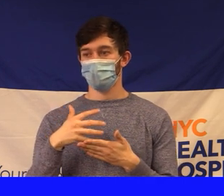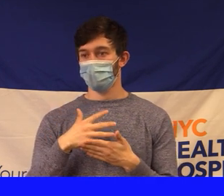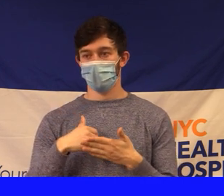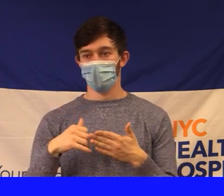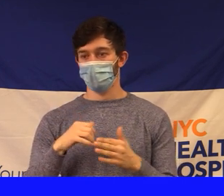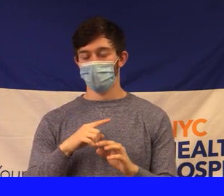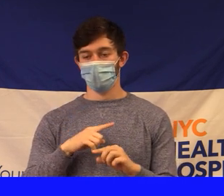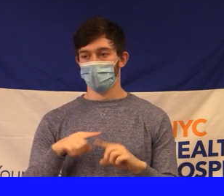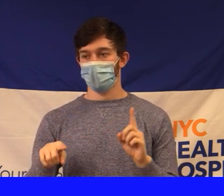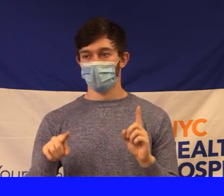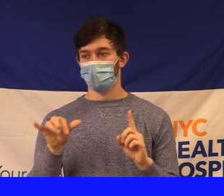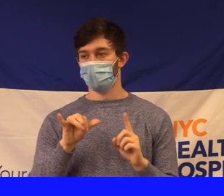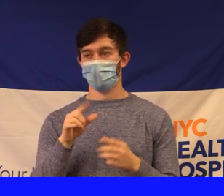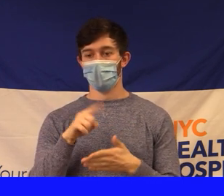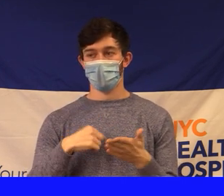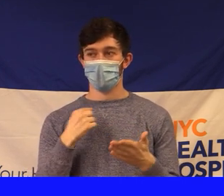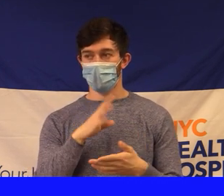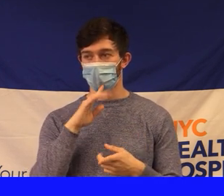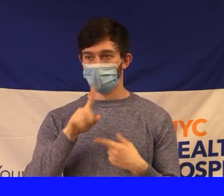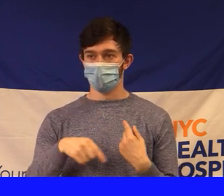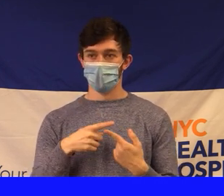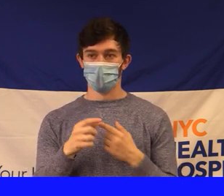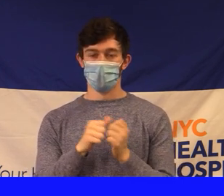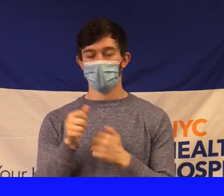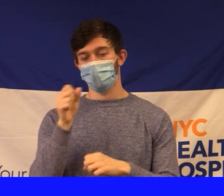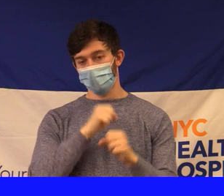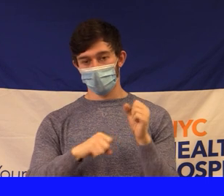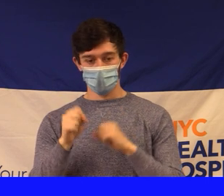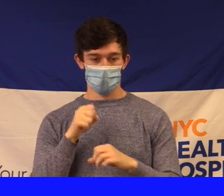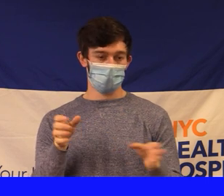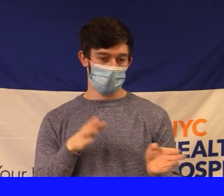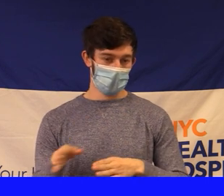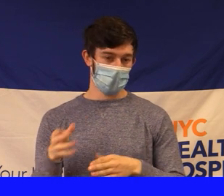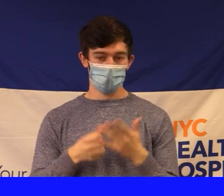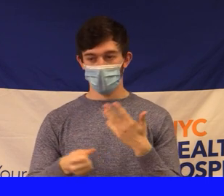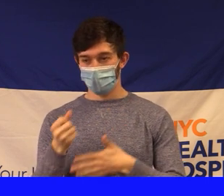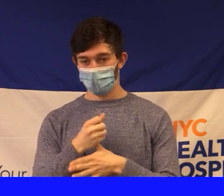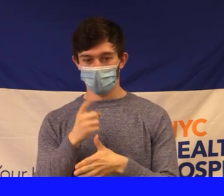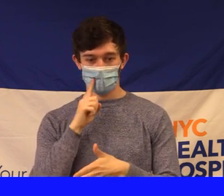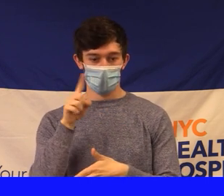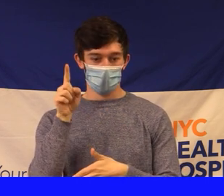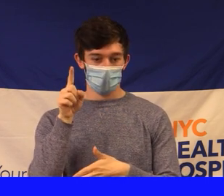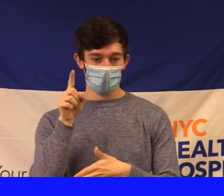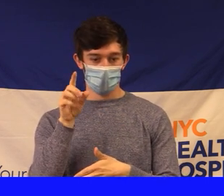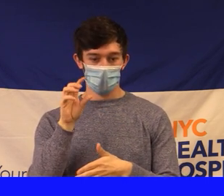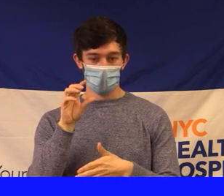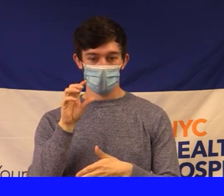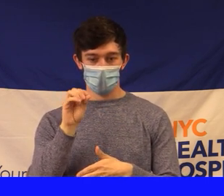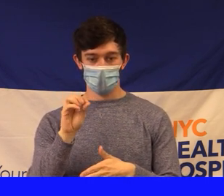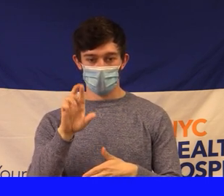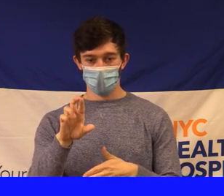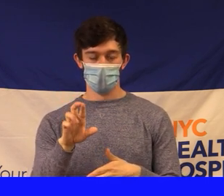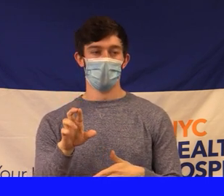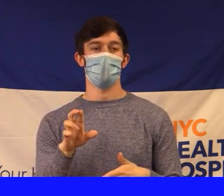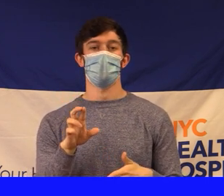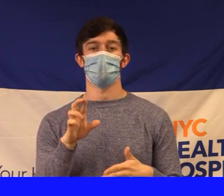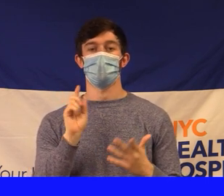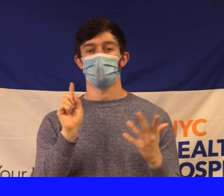talked about in strategic planning, I know one of our priorities is OR, enhancement, improvement, and so